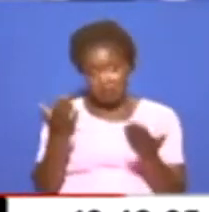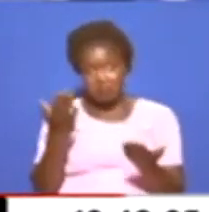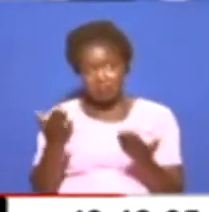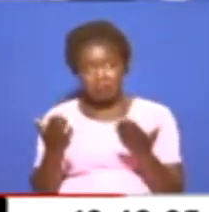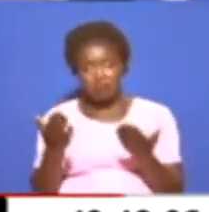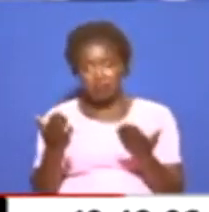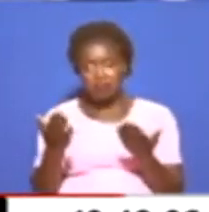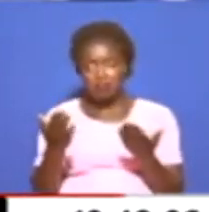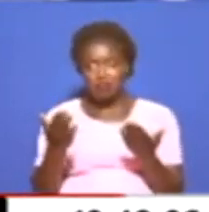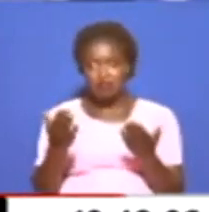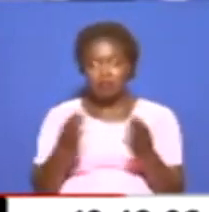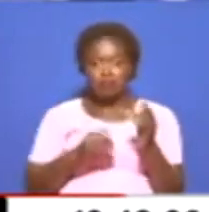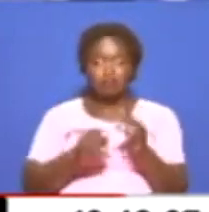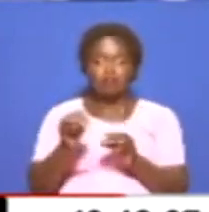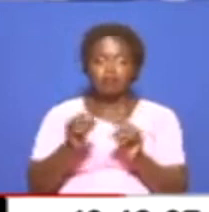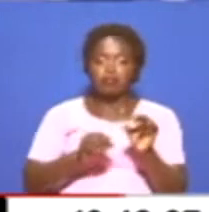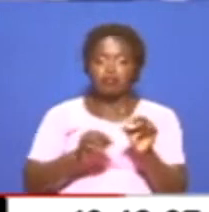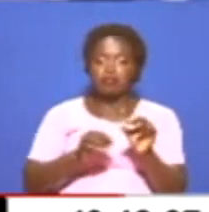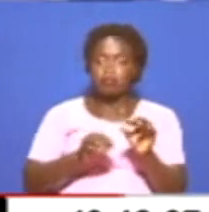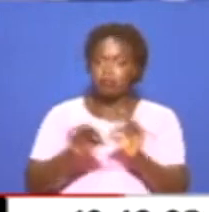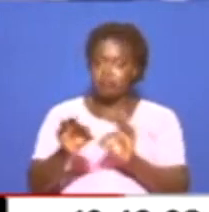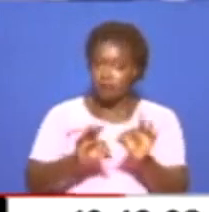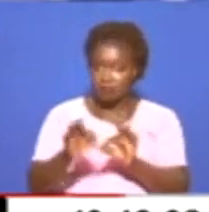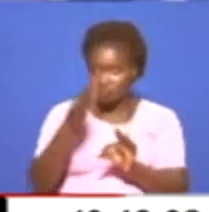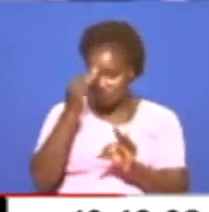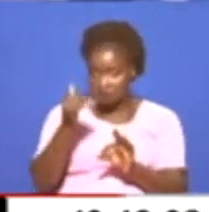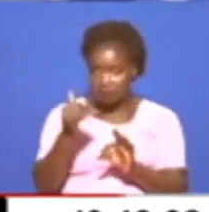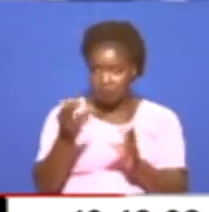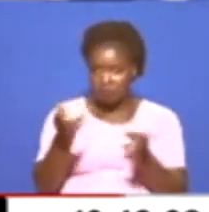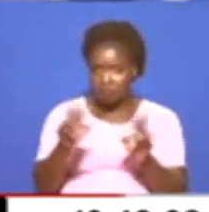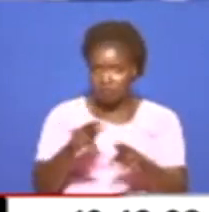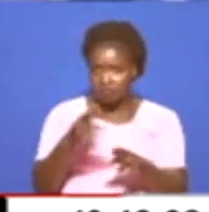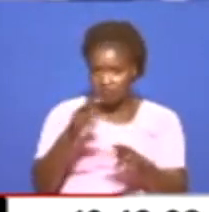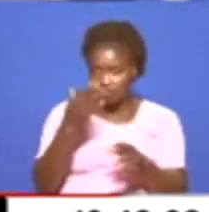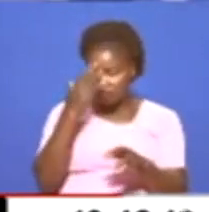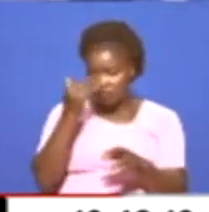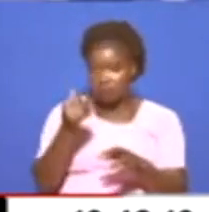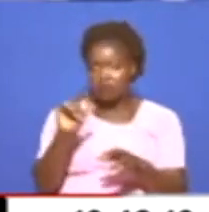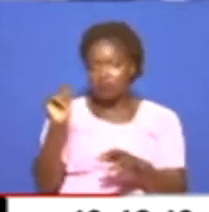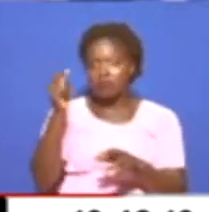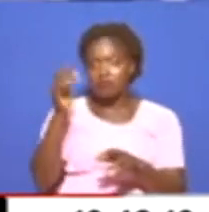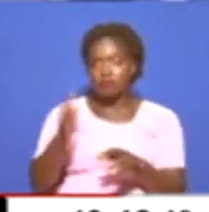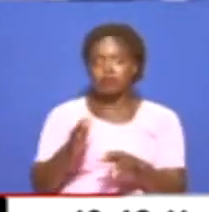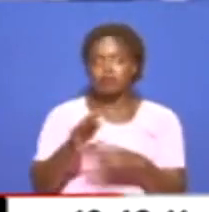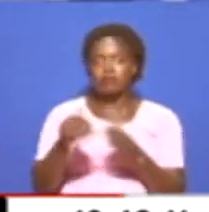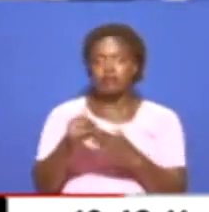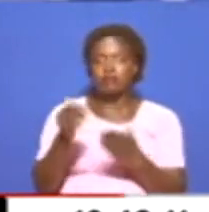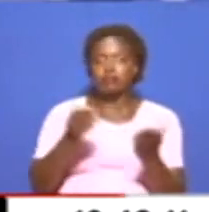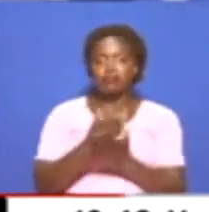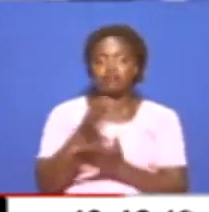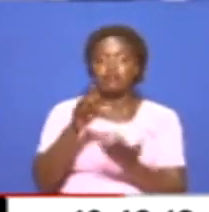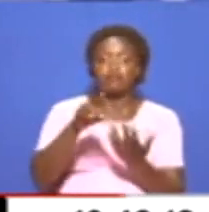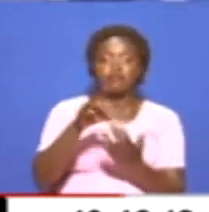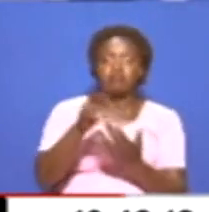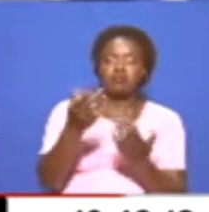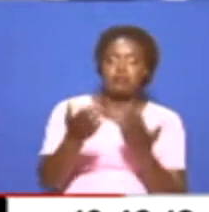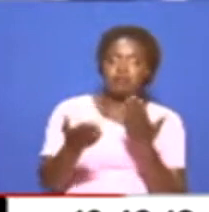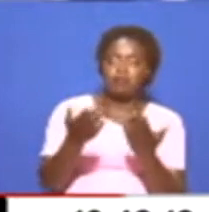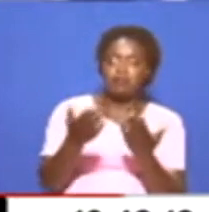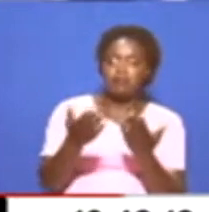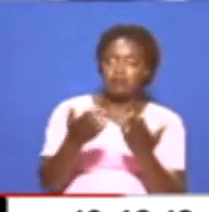to explain us more that why should that happen? Because again, every Kenyan has a right to choose. And perhaps I might not